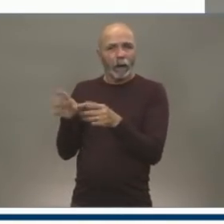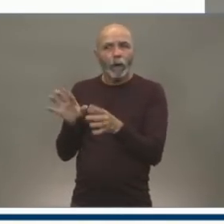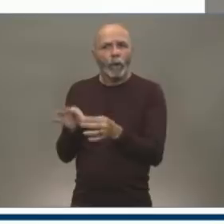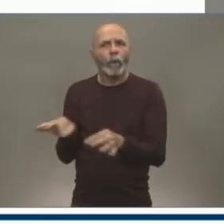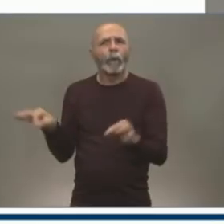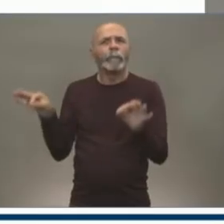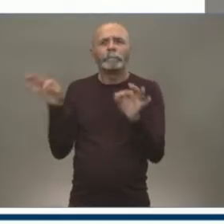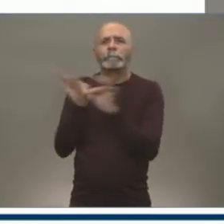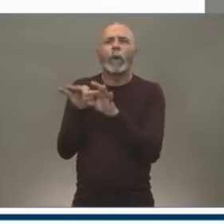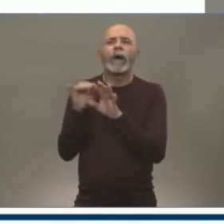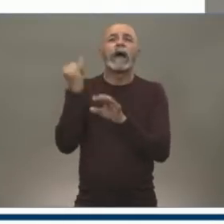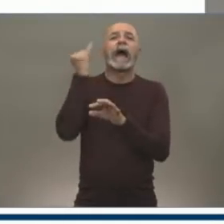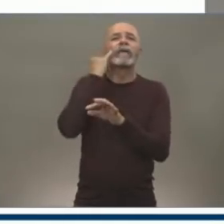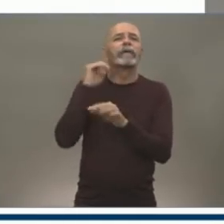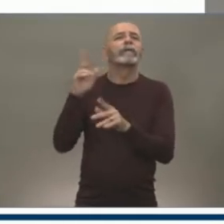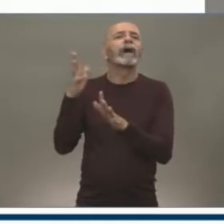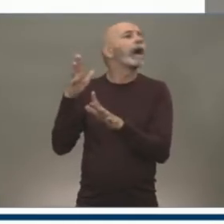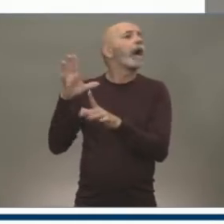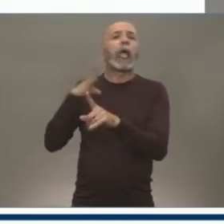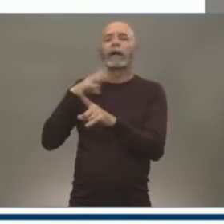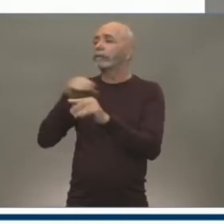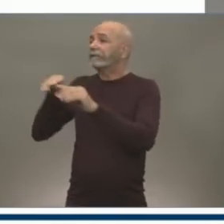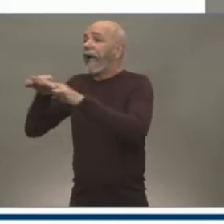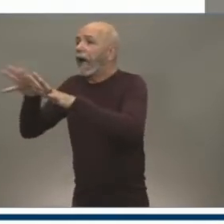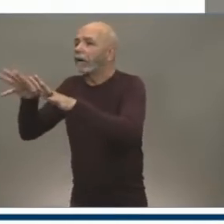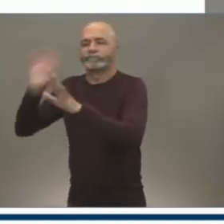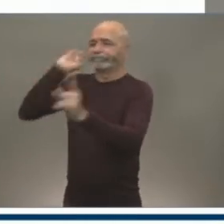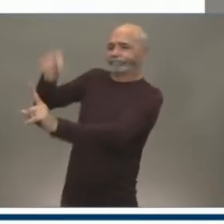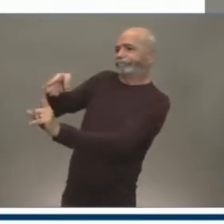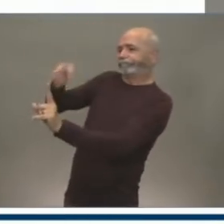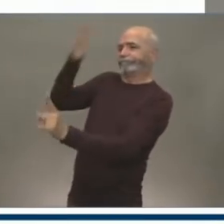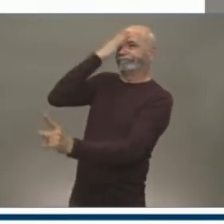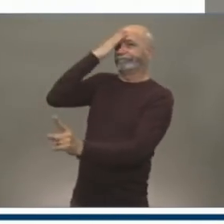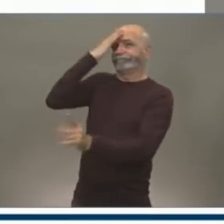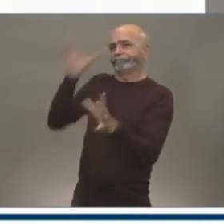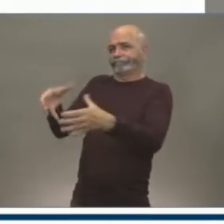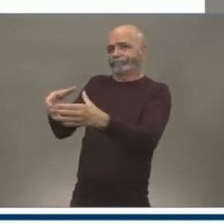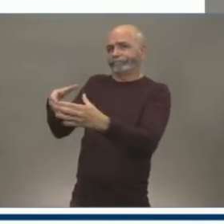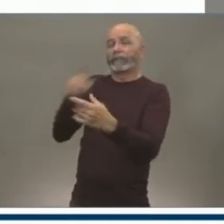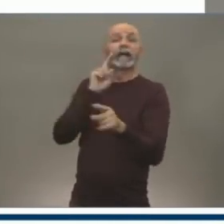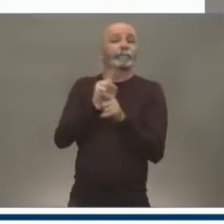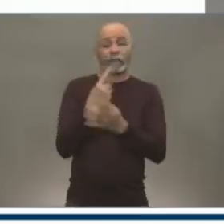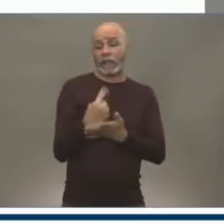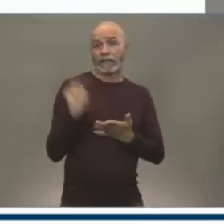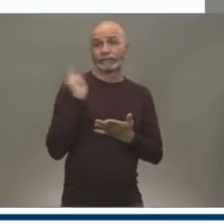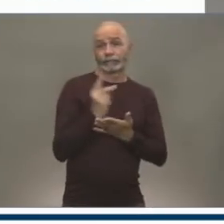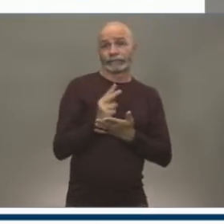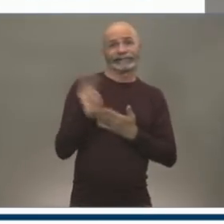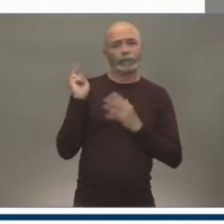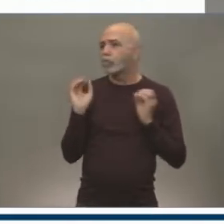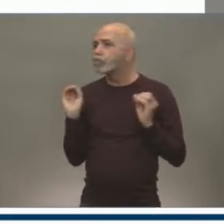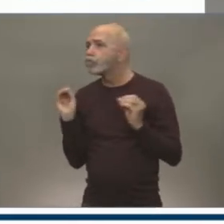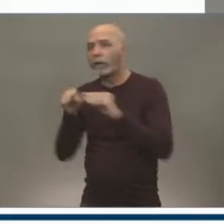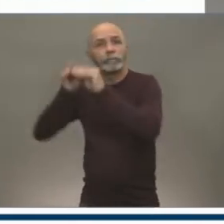event of an outbreak. We weren't in an outbreak 2 or 3 weeks ago, and it's due to the